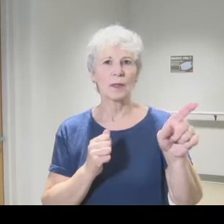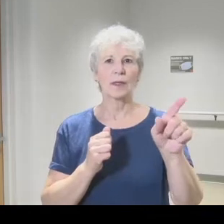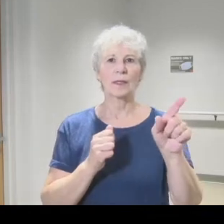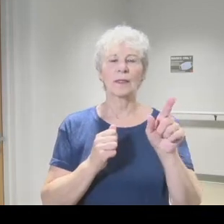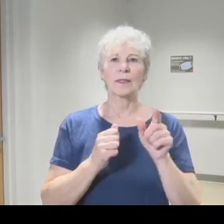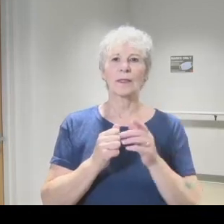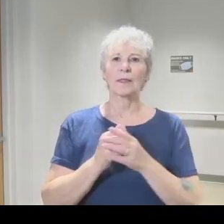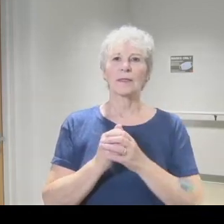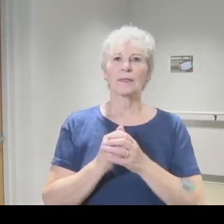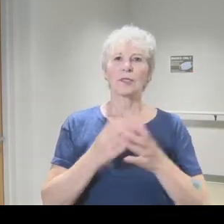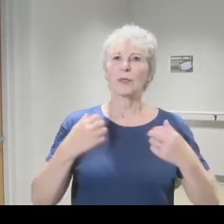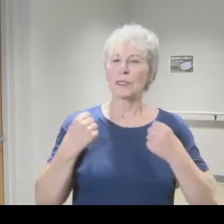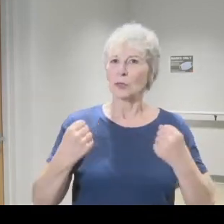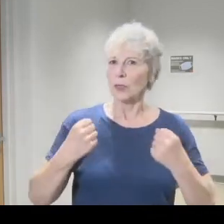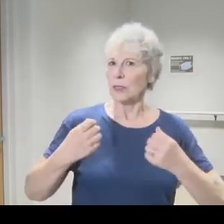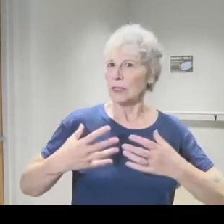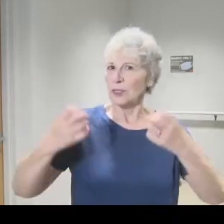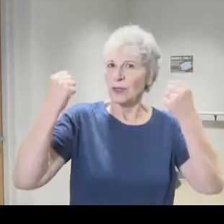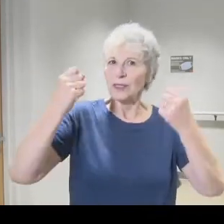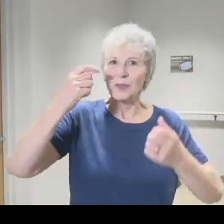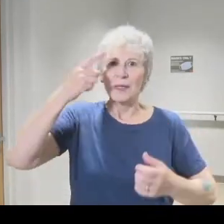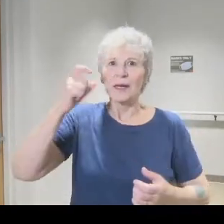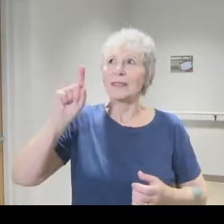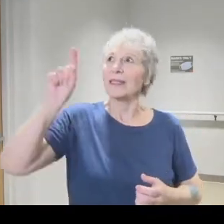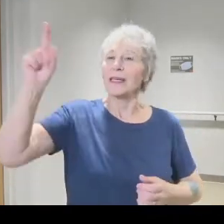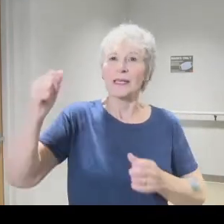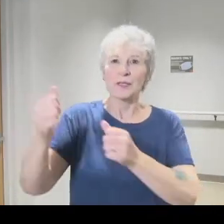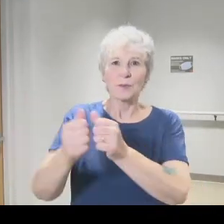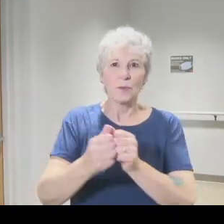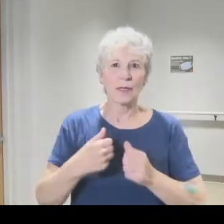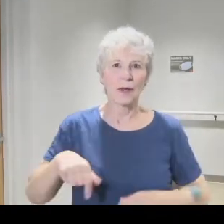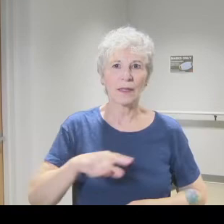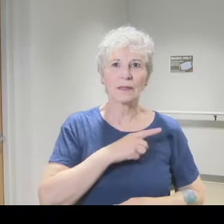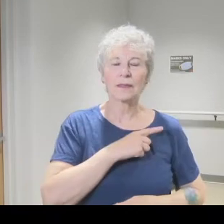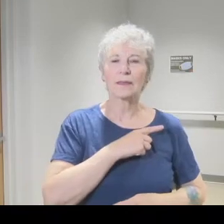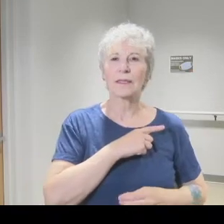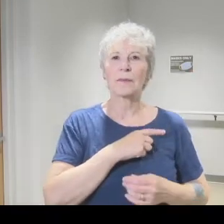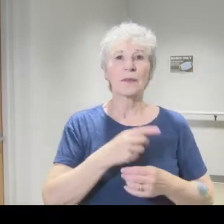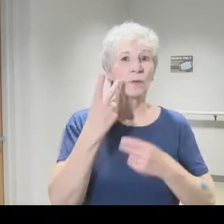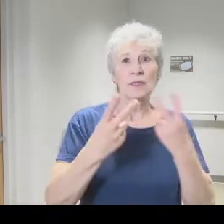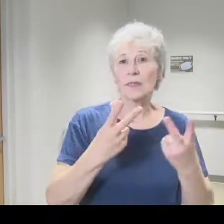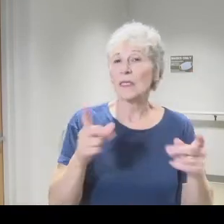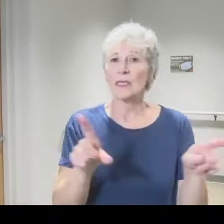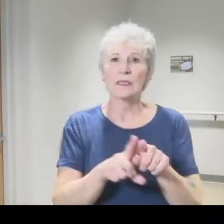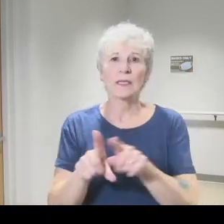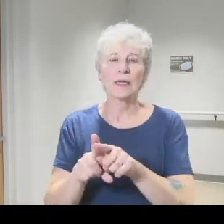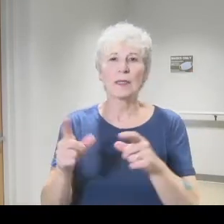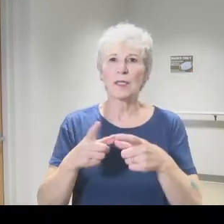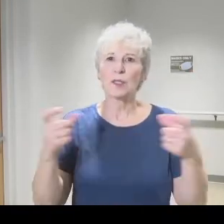We can be strong and courageous because he is with us. We see the same in the Great